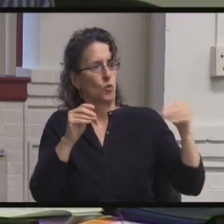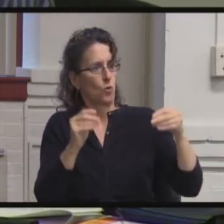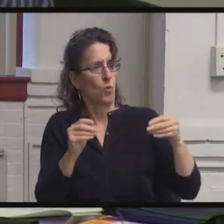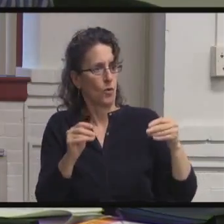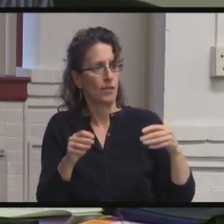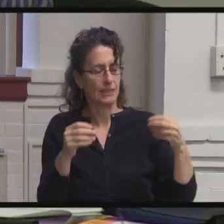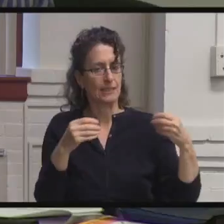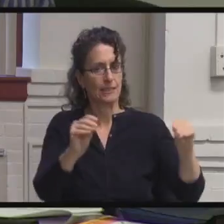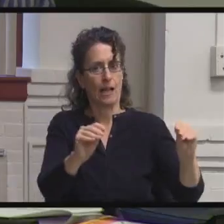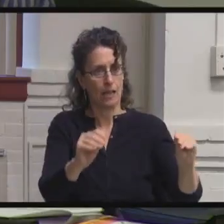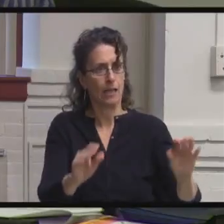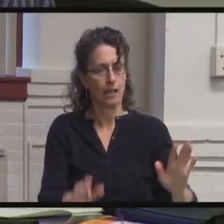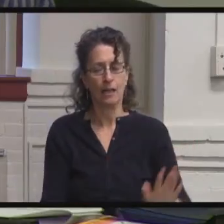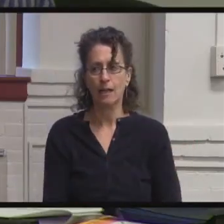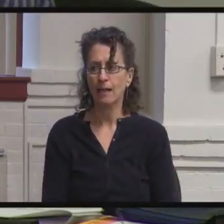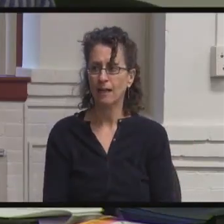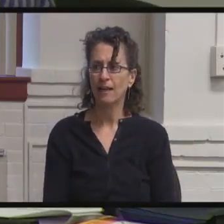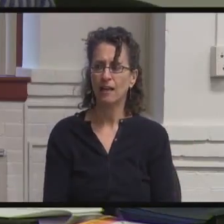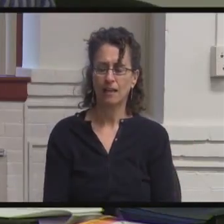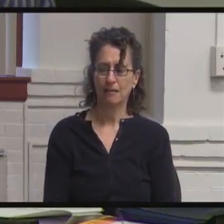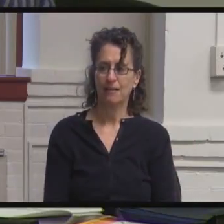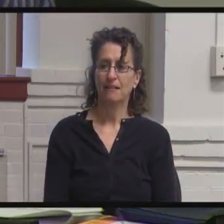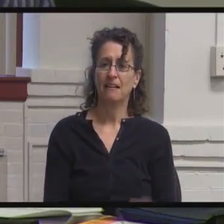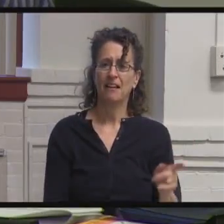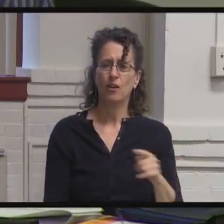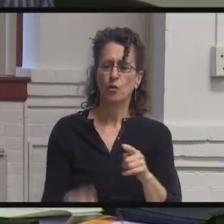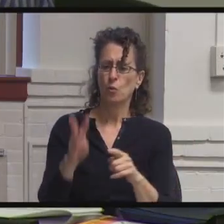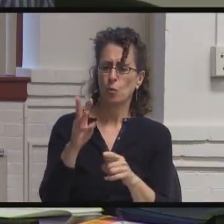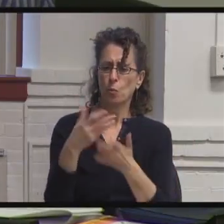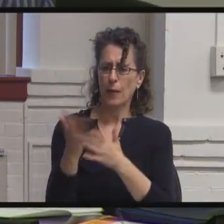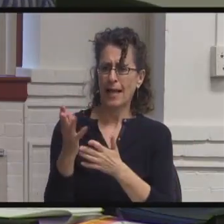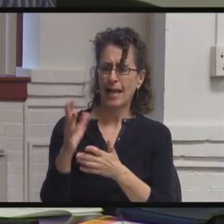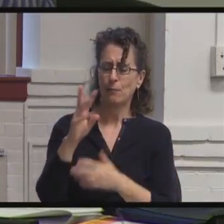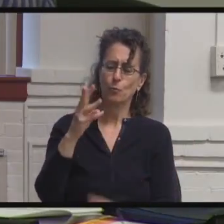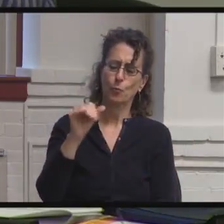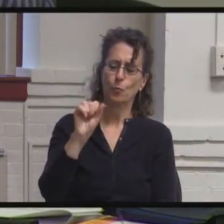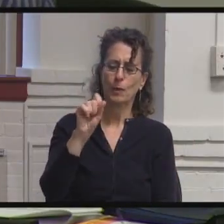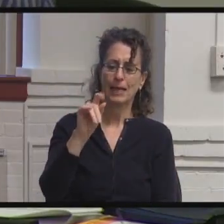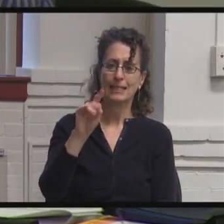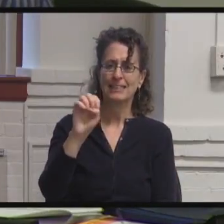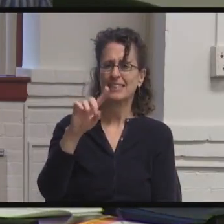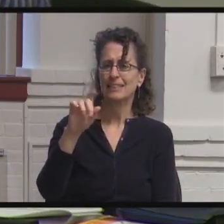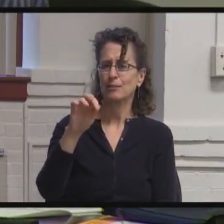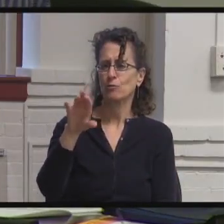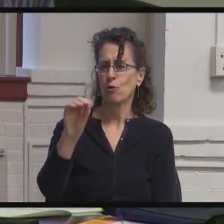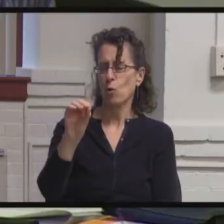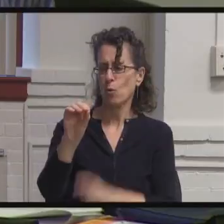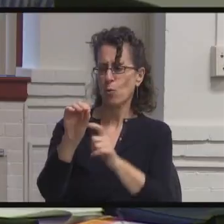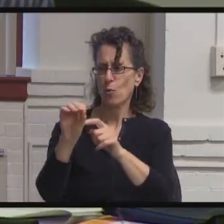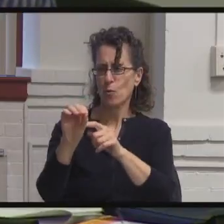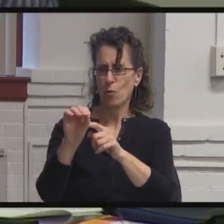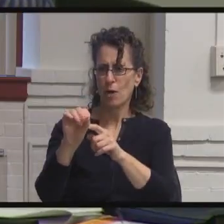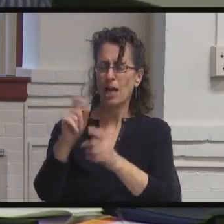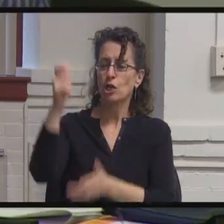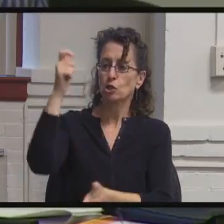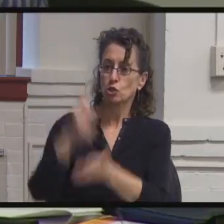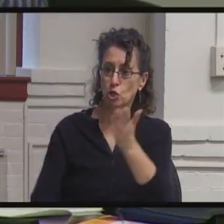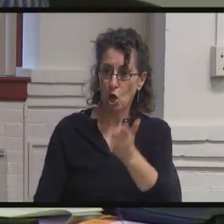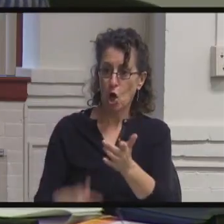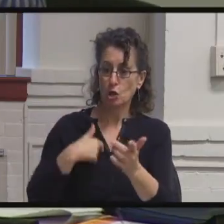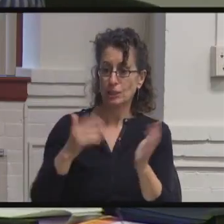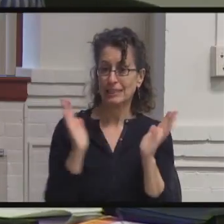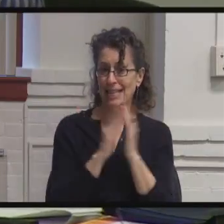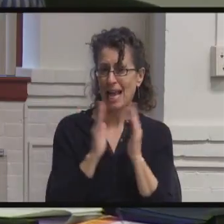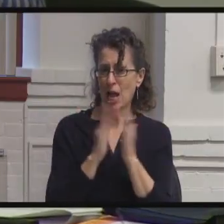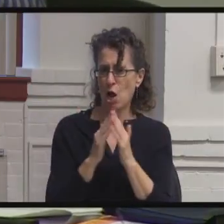I'm trying to remember what the bill was from Waste Zero. I believe it was somewhere around, well, I can't recall that.